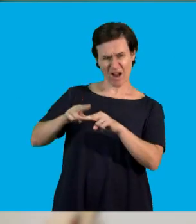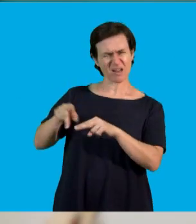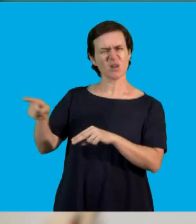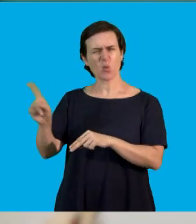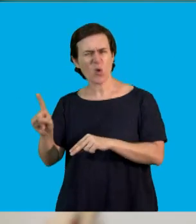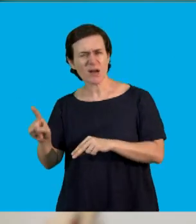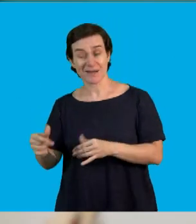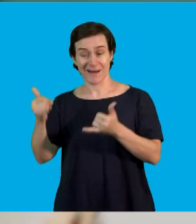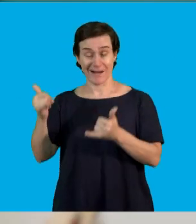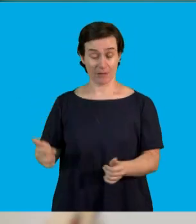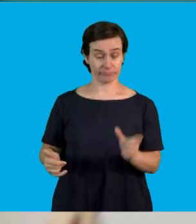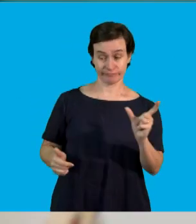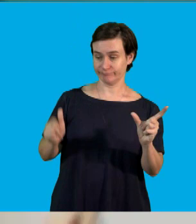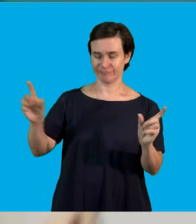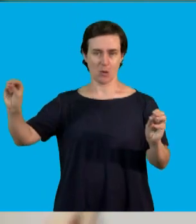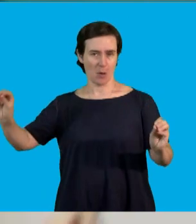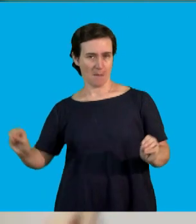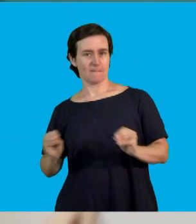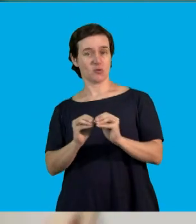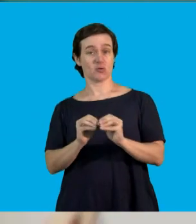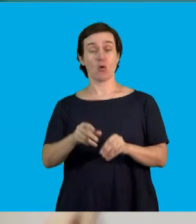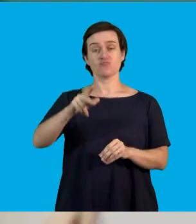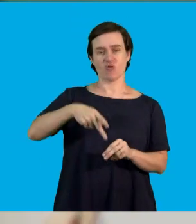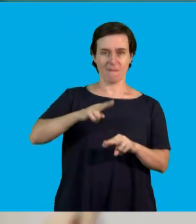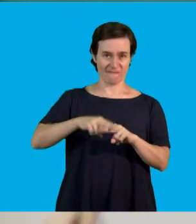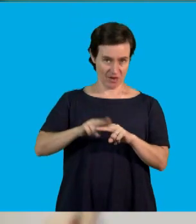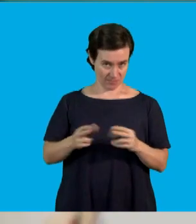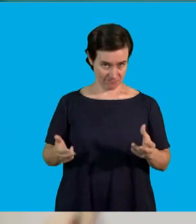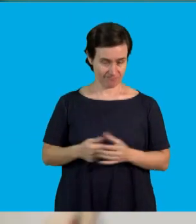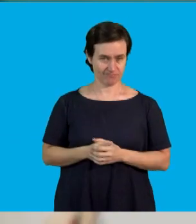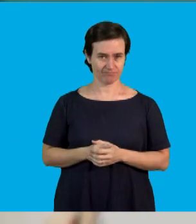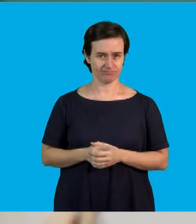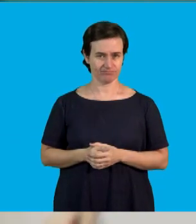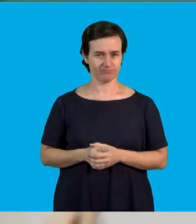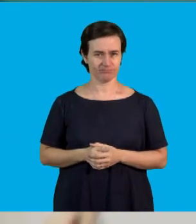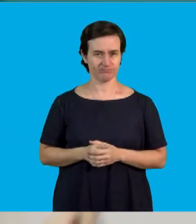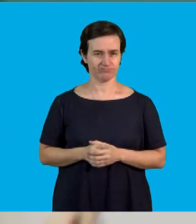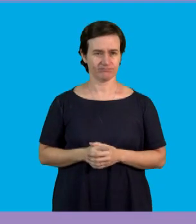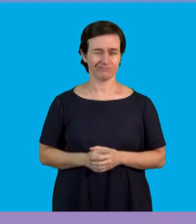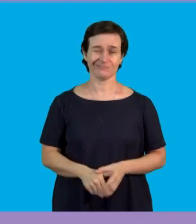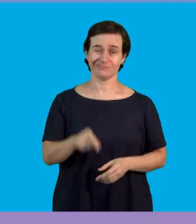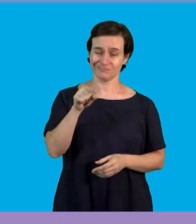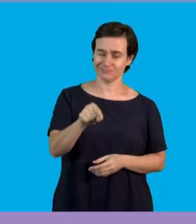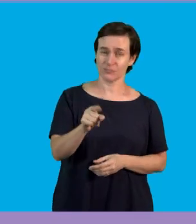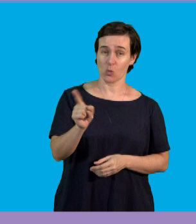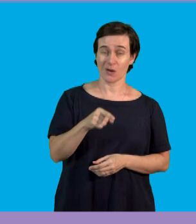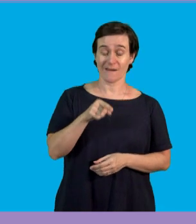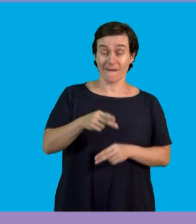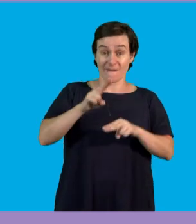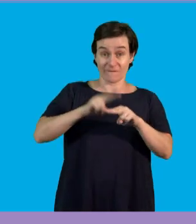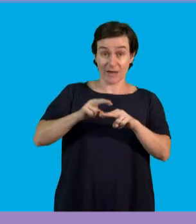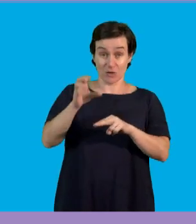about what factors are. So now we put those two words together, prime factors. What are prime factors? Prime factors